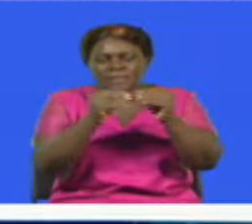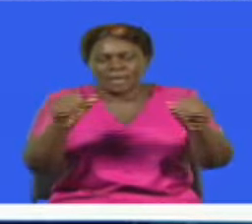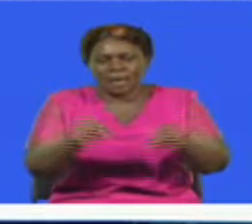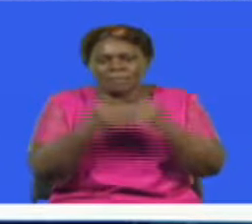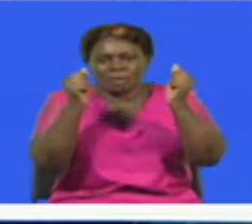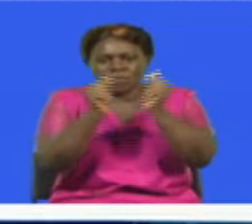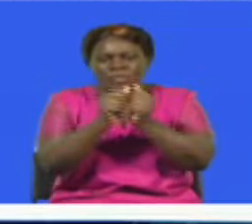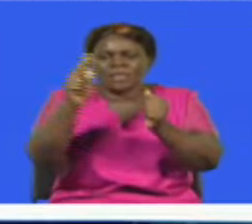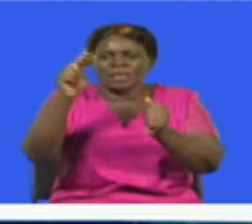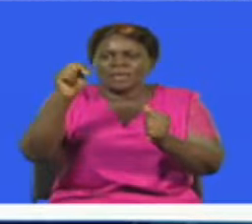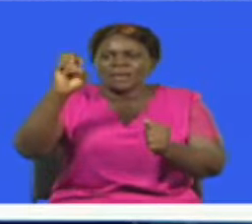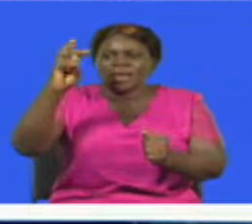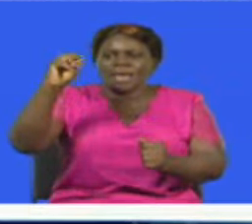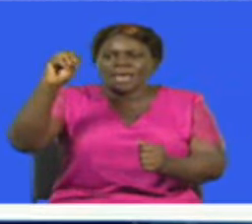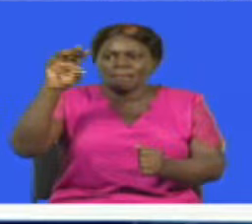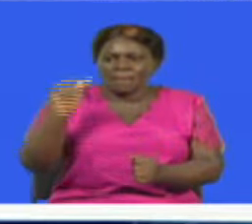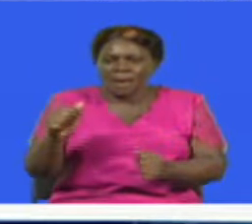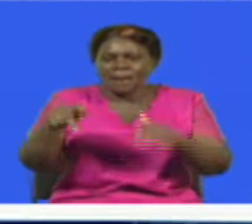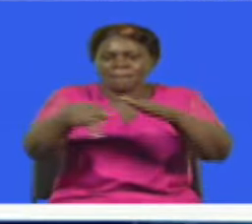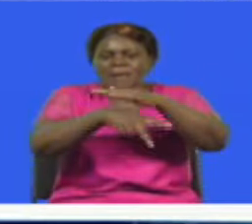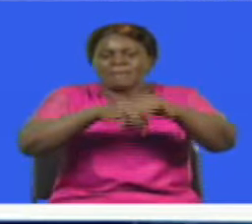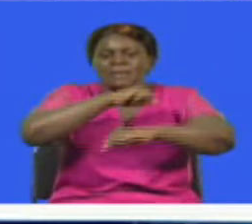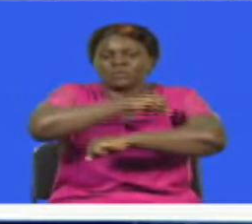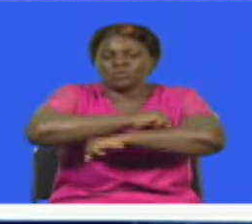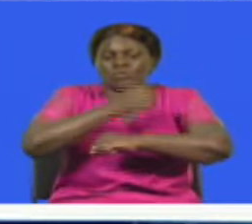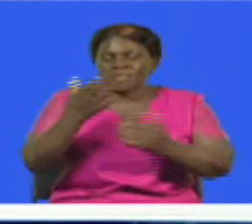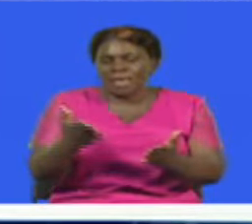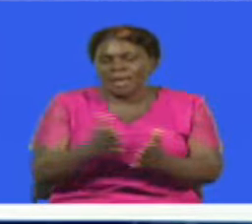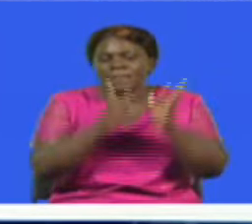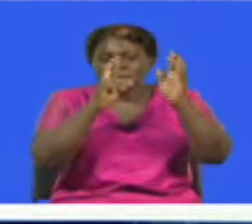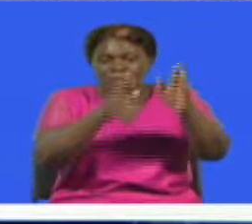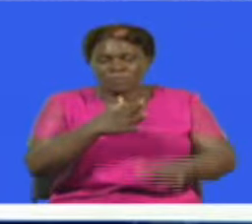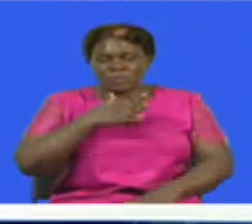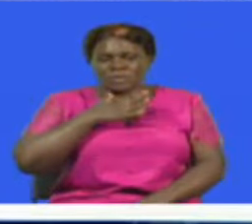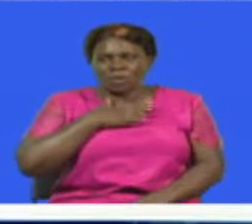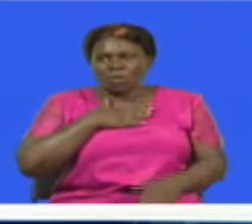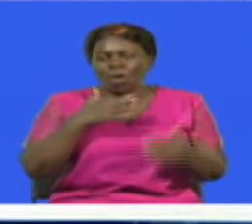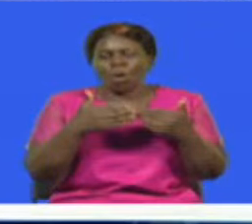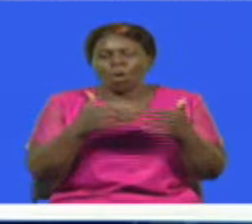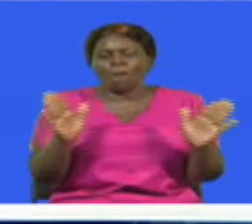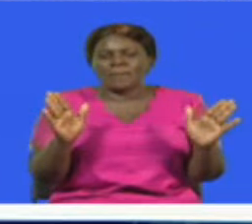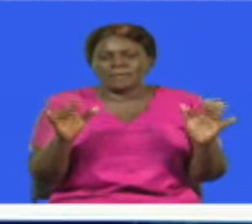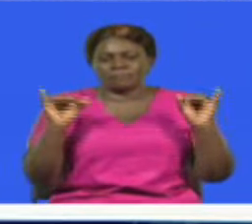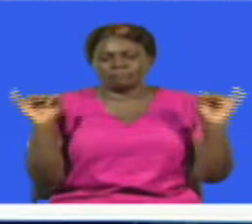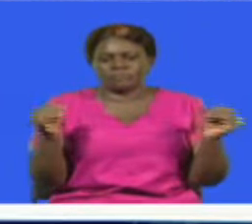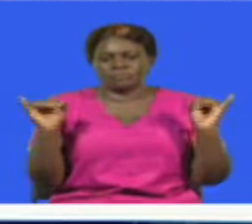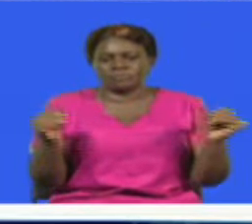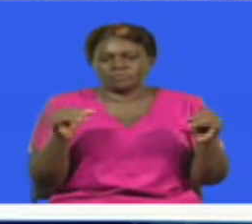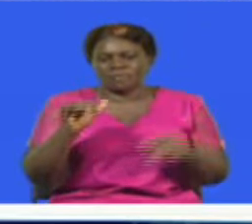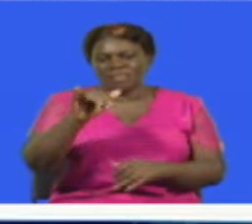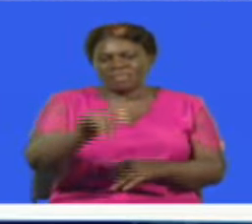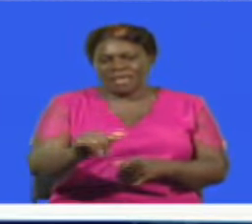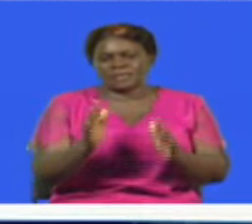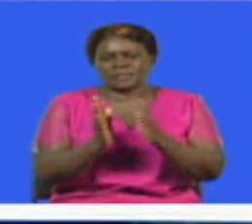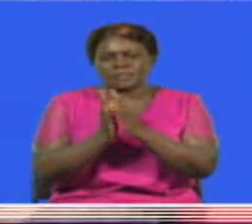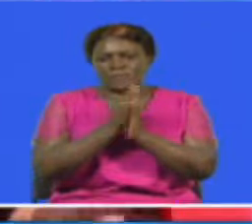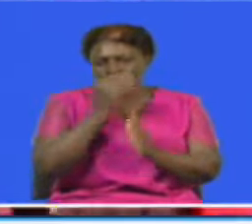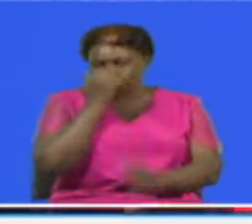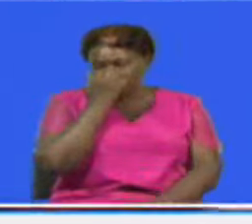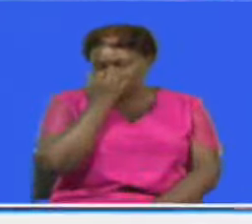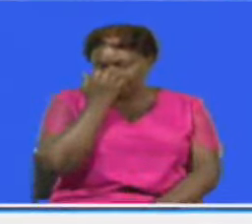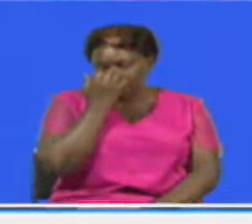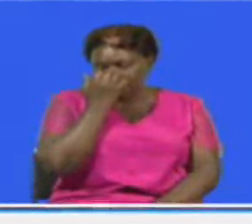by NEMA at Emusali Primary School. Clement Masombo opens our bulletin with that story.